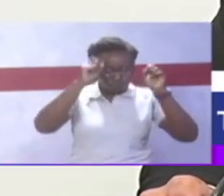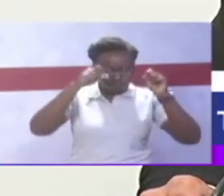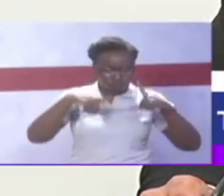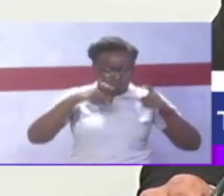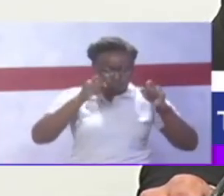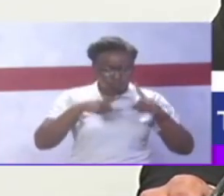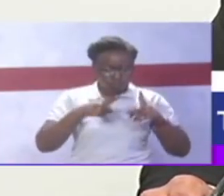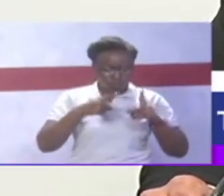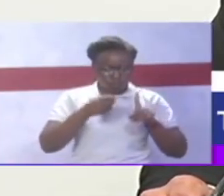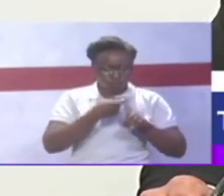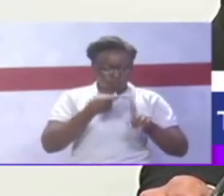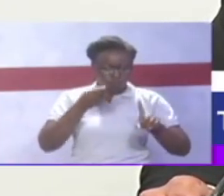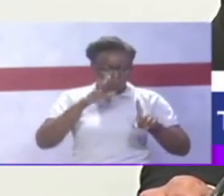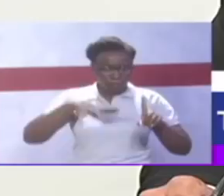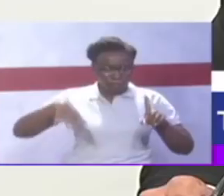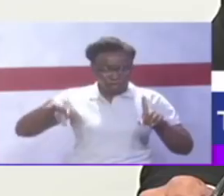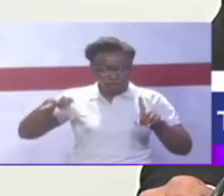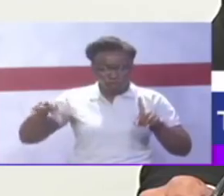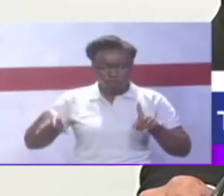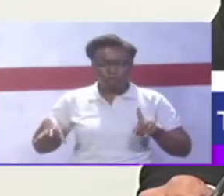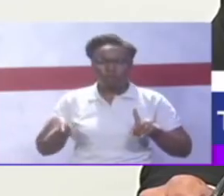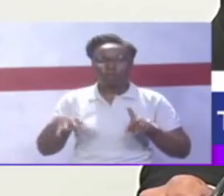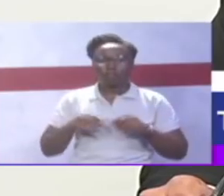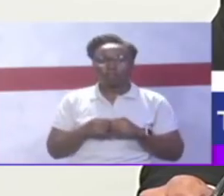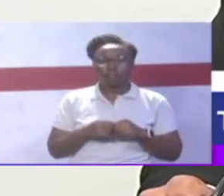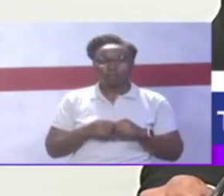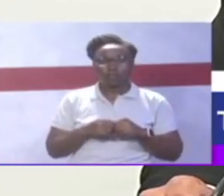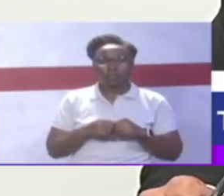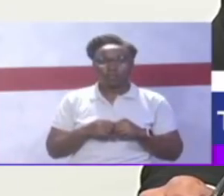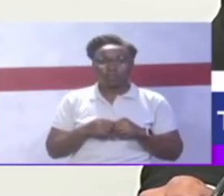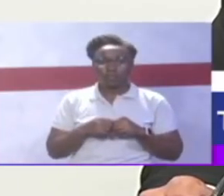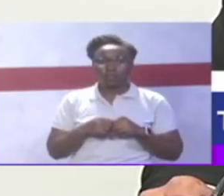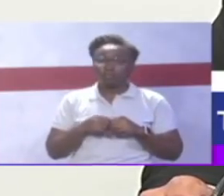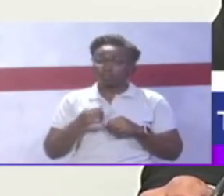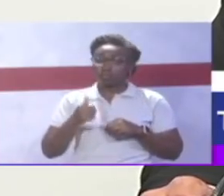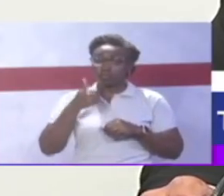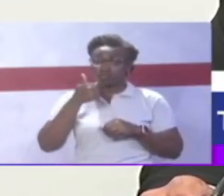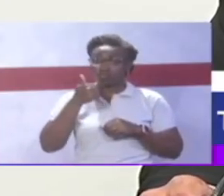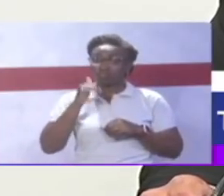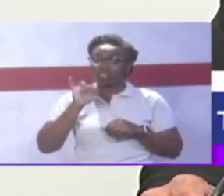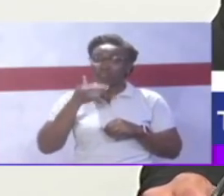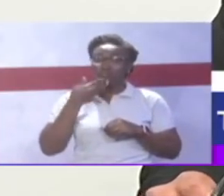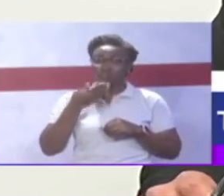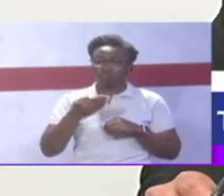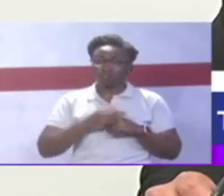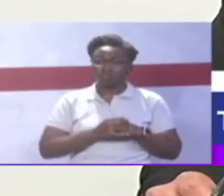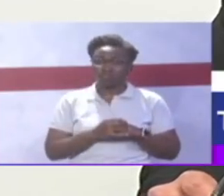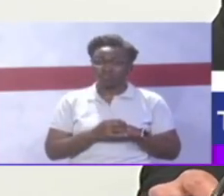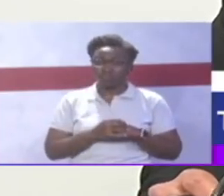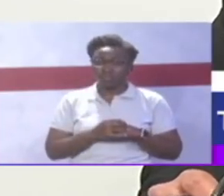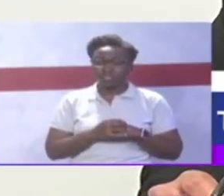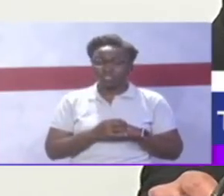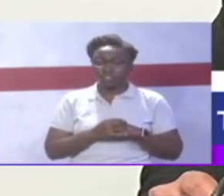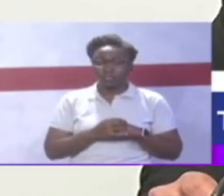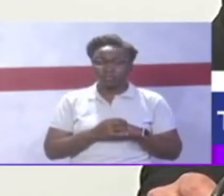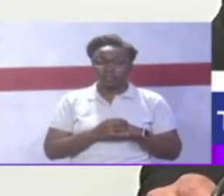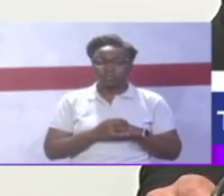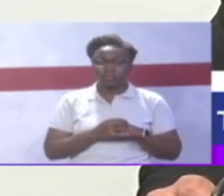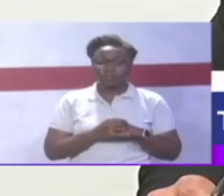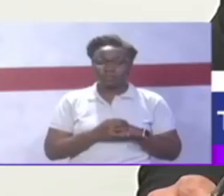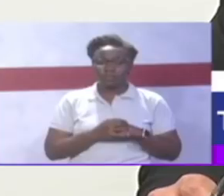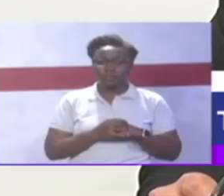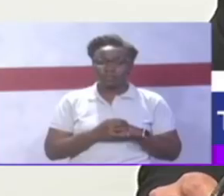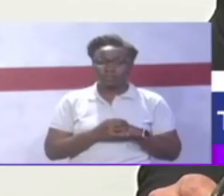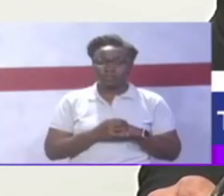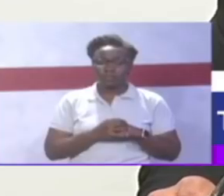correlation with an increased rate, we haven't seen that as yet, which is a good sign, I think. Generally speaking,